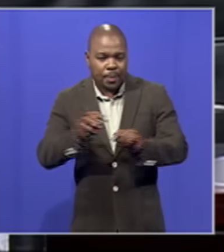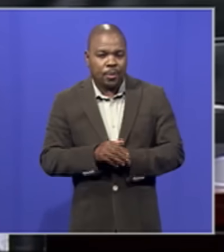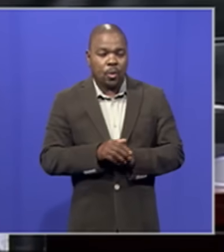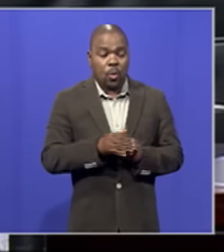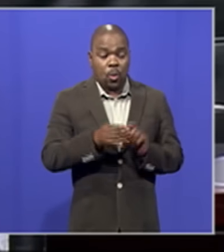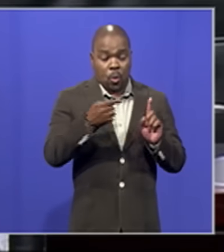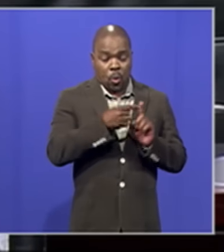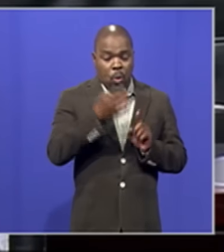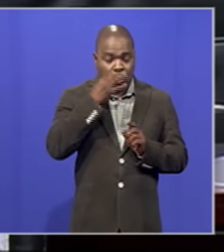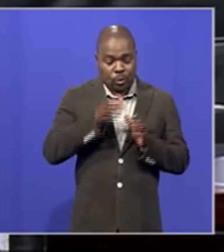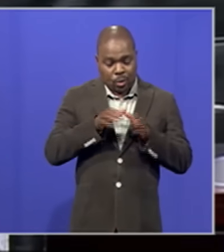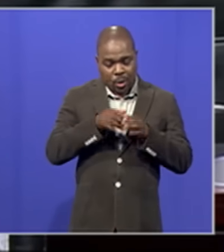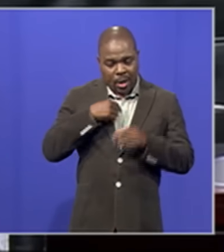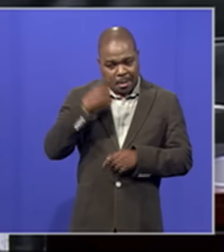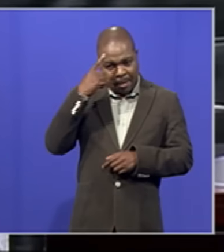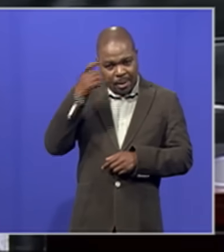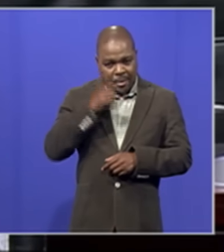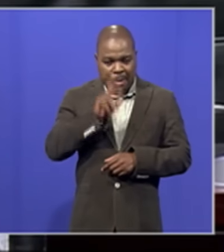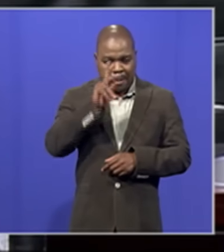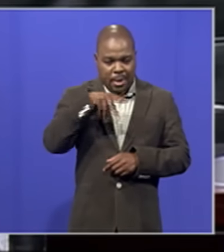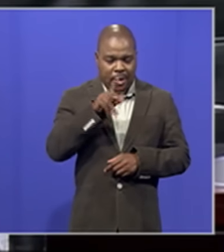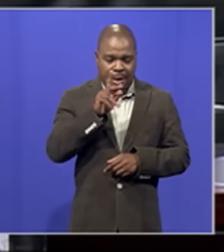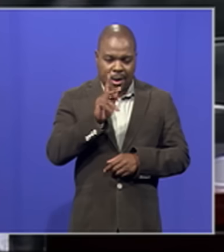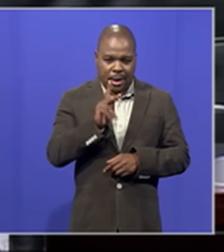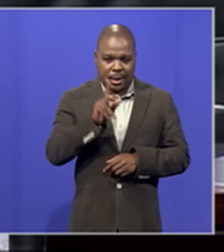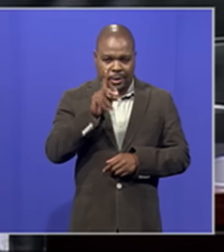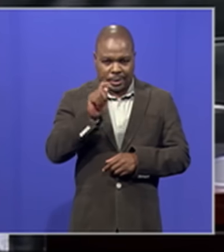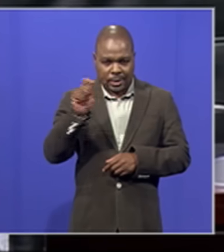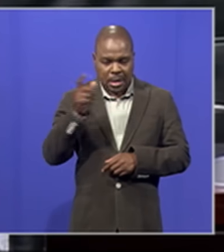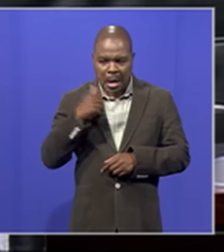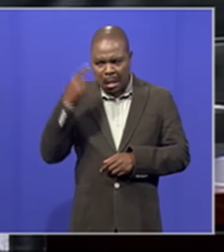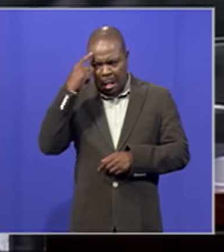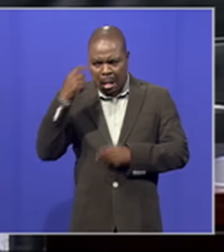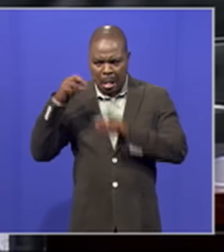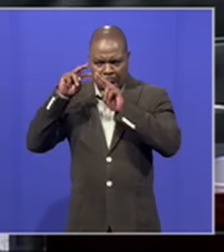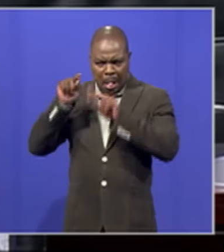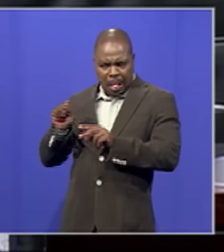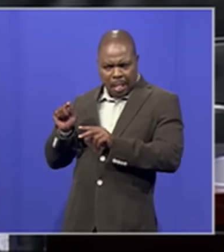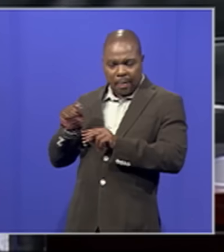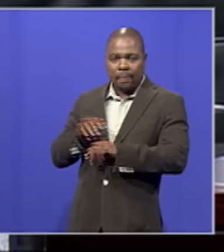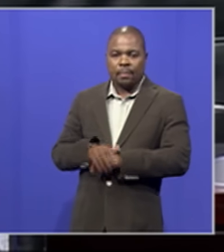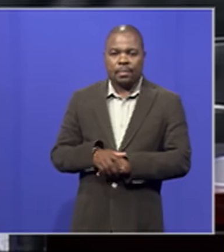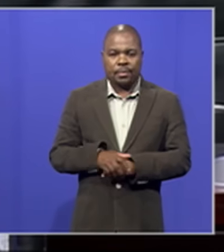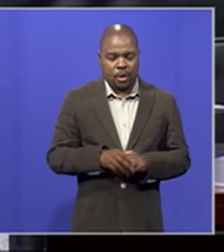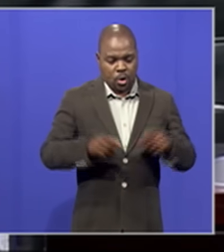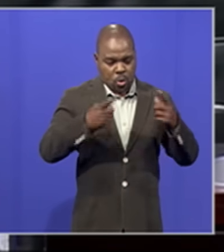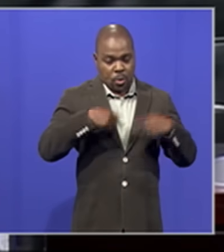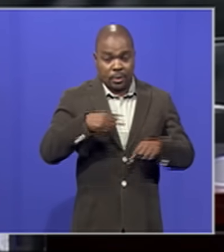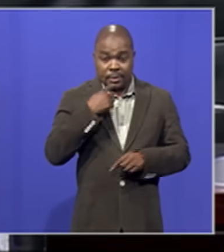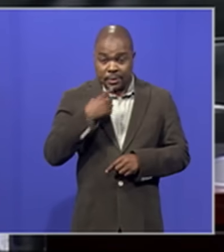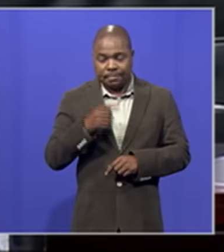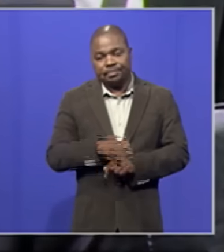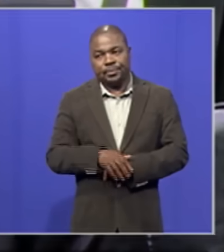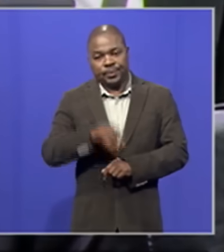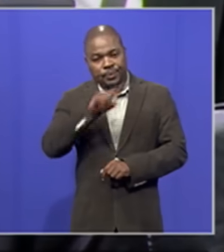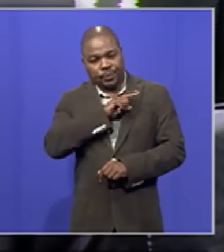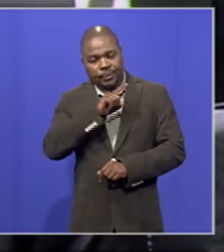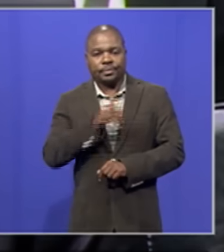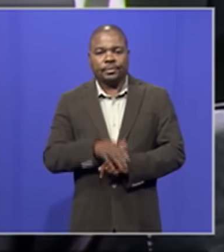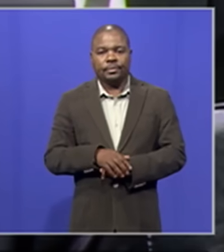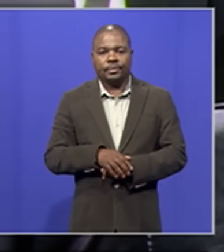se be se gopola gore sehlopha sa PKTT se a ba nyakišiša. We say that because